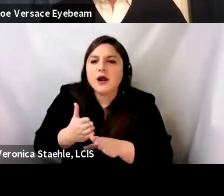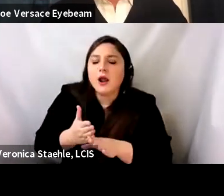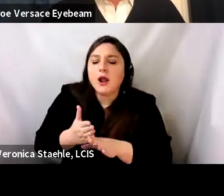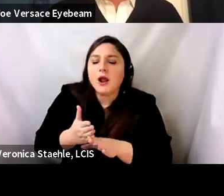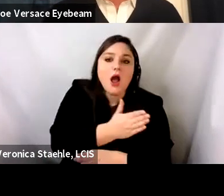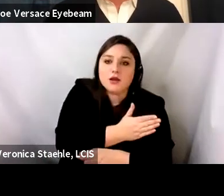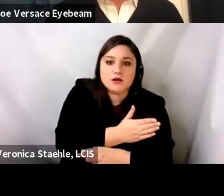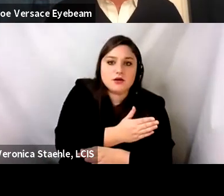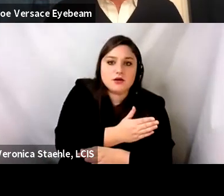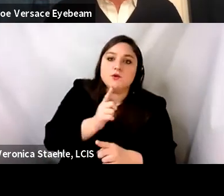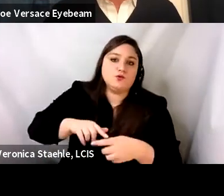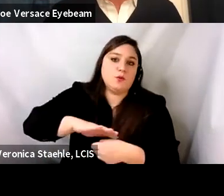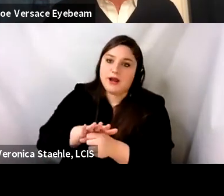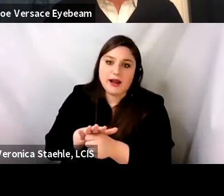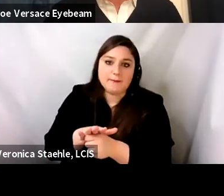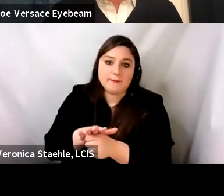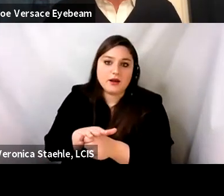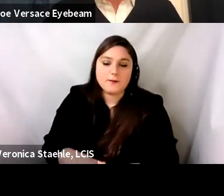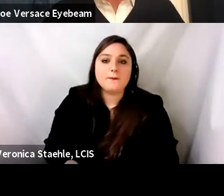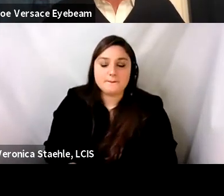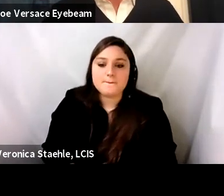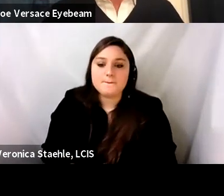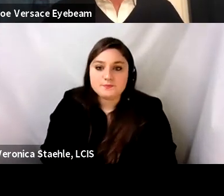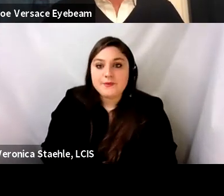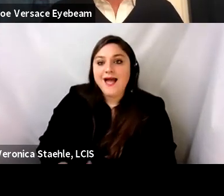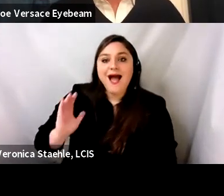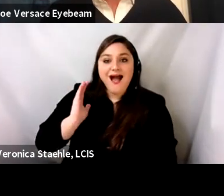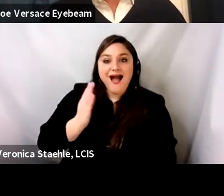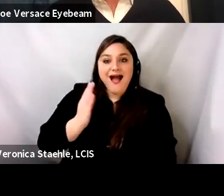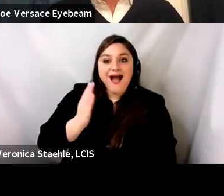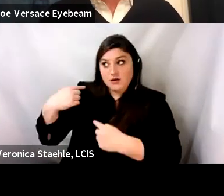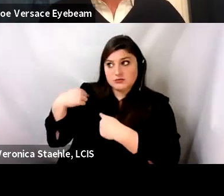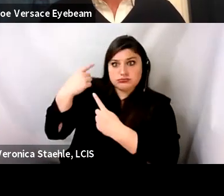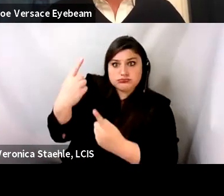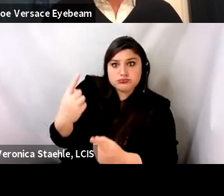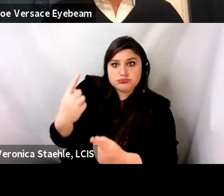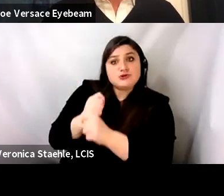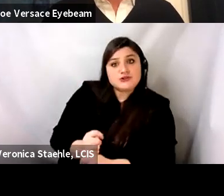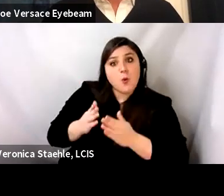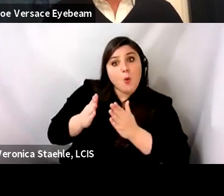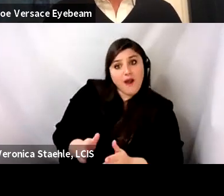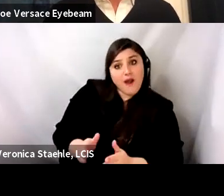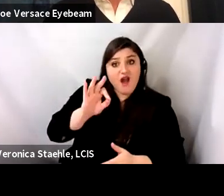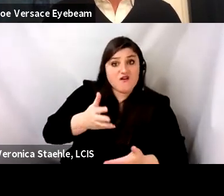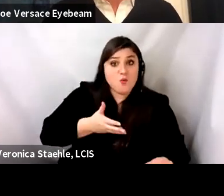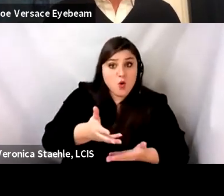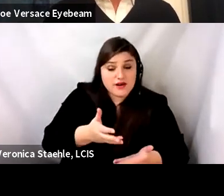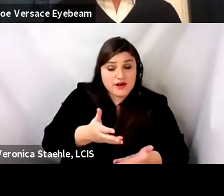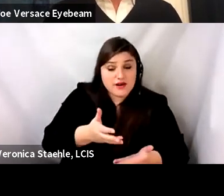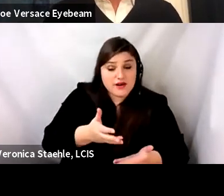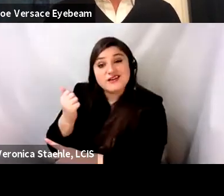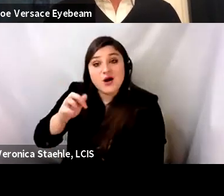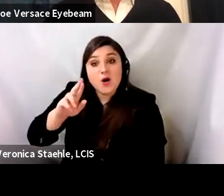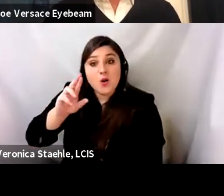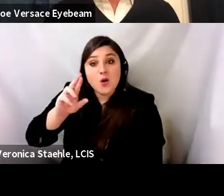work from a fundraising perspective and the way we've always worked in the past is that Roddy and his team lead that initiative